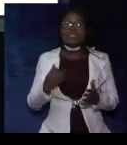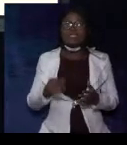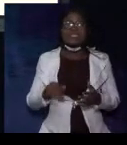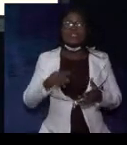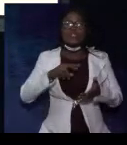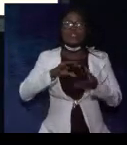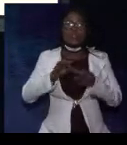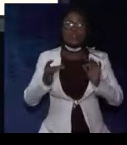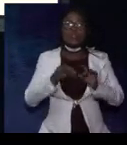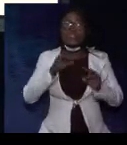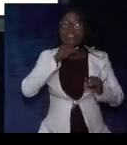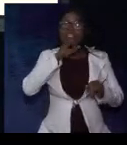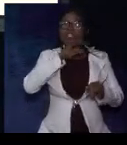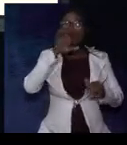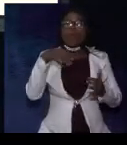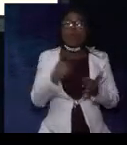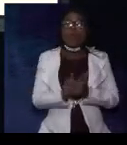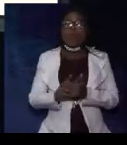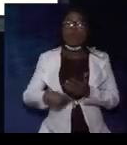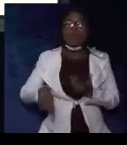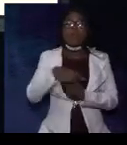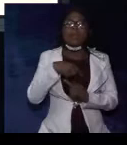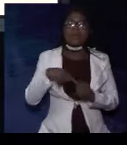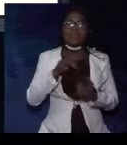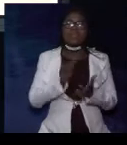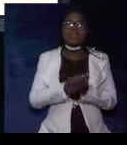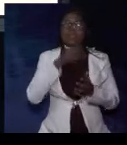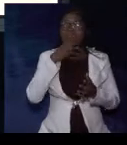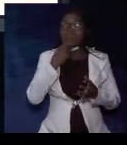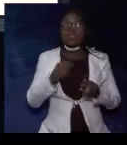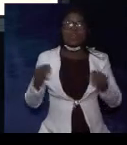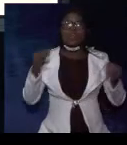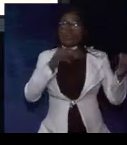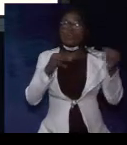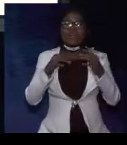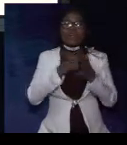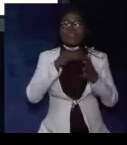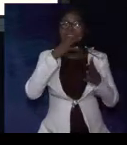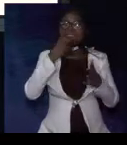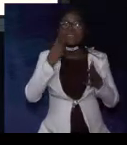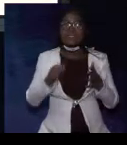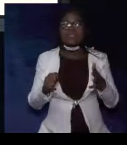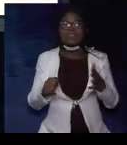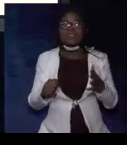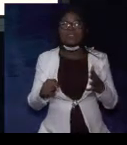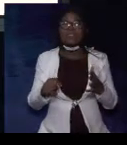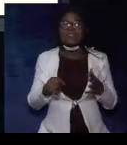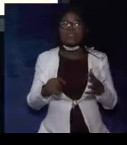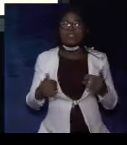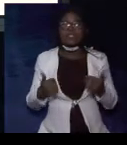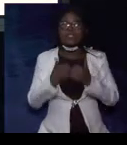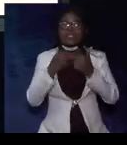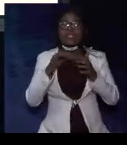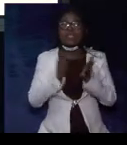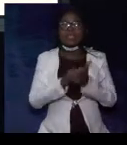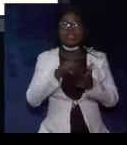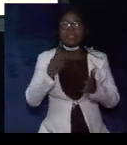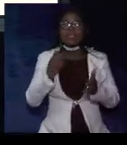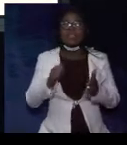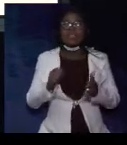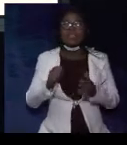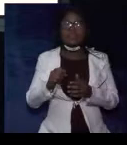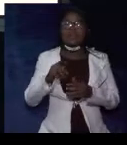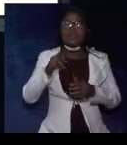to achieve. That is the conflict in that story. So it is the challenge the main characters need to